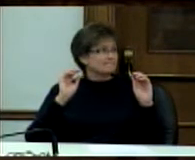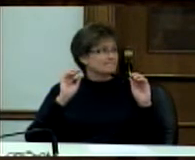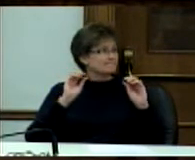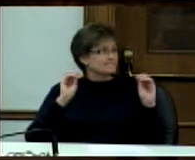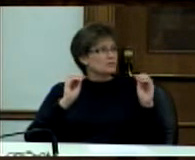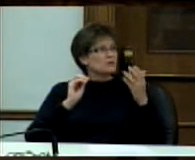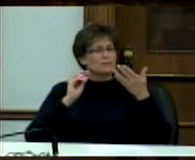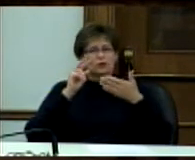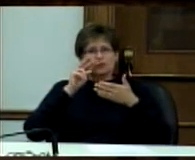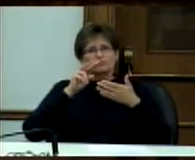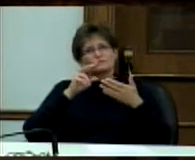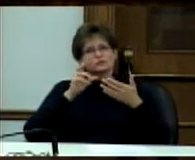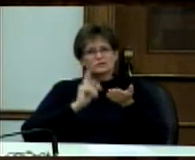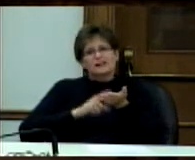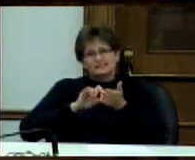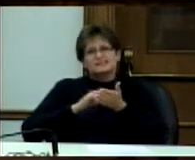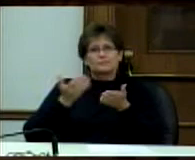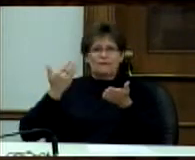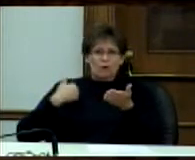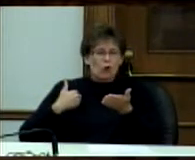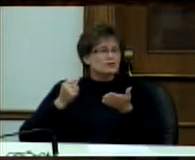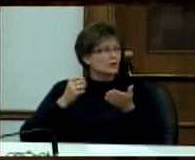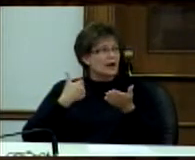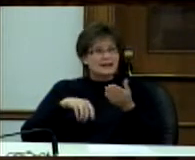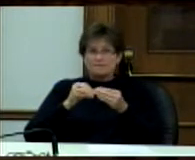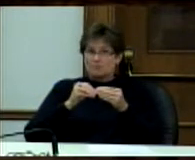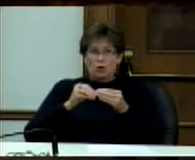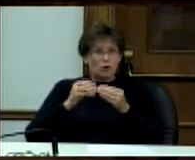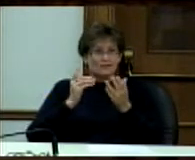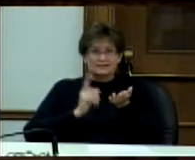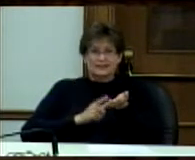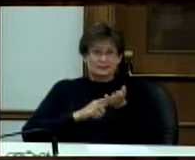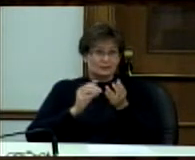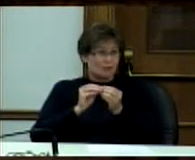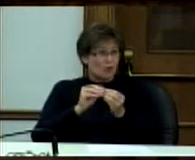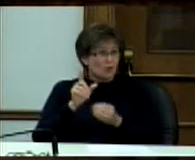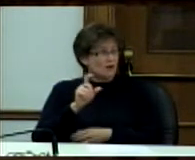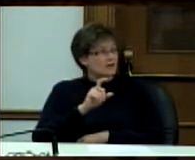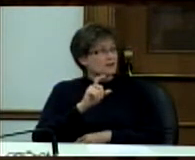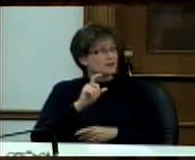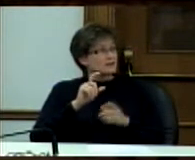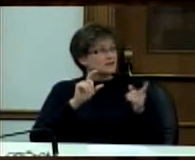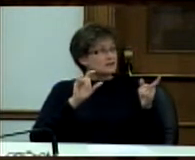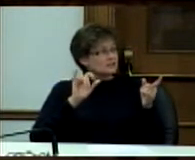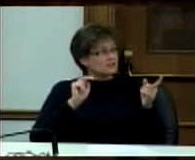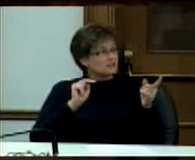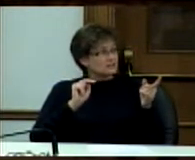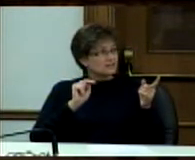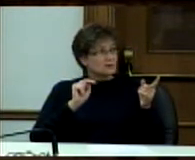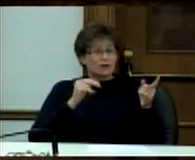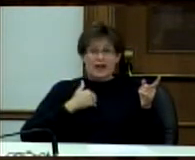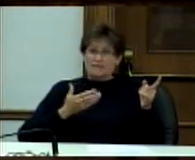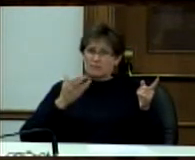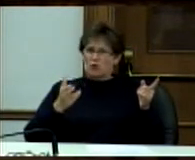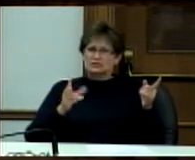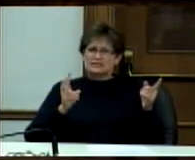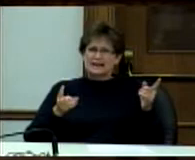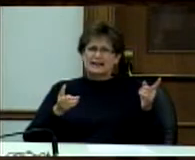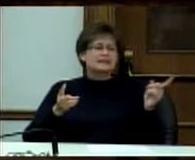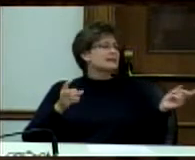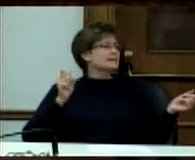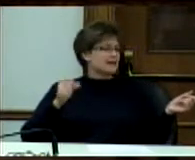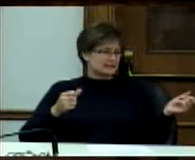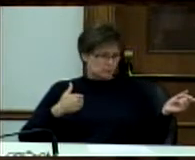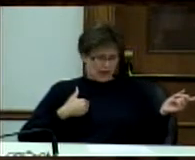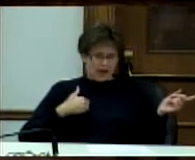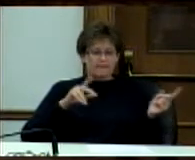We have had this in front of us a few times. There's no further discussion. My mind is slipping. Did we have a motion and a second to